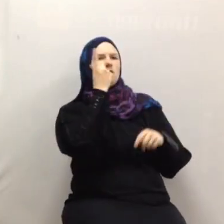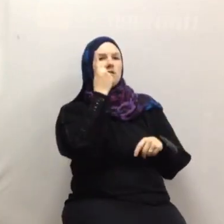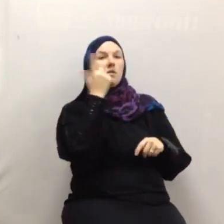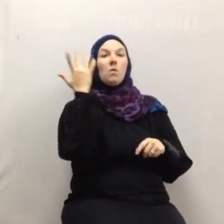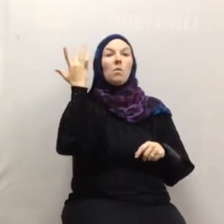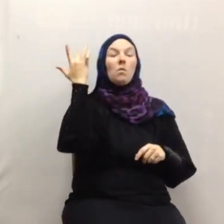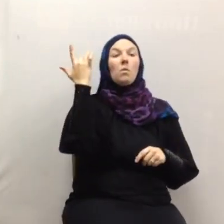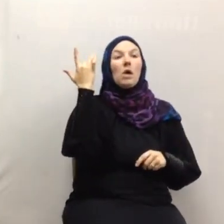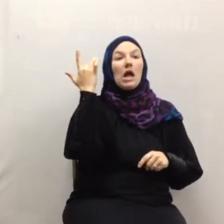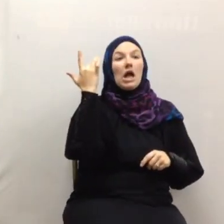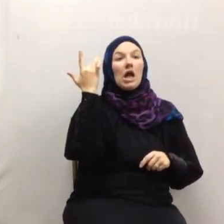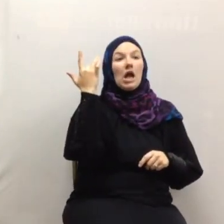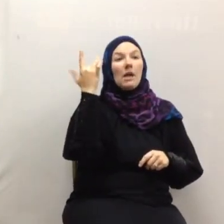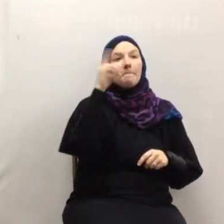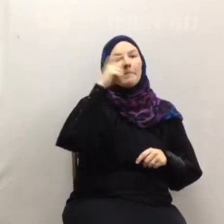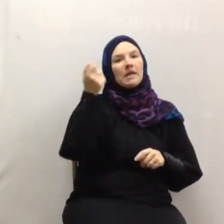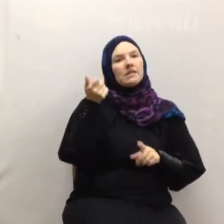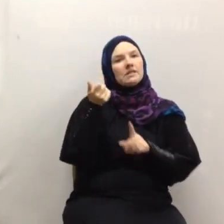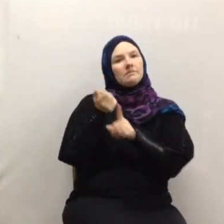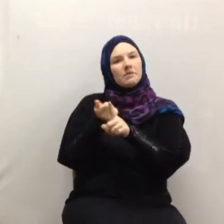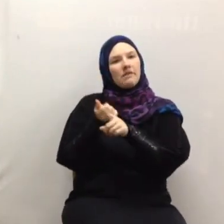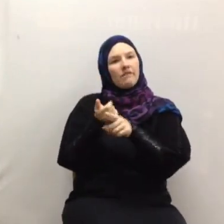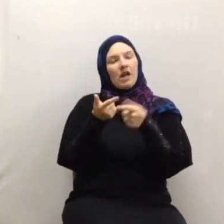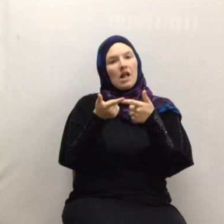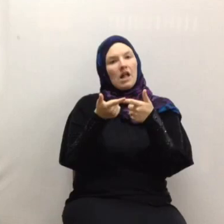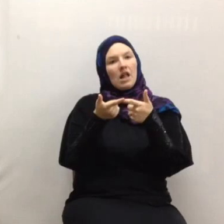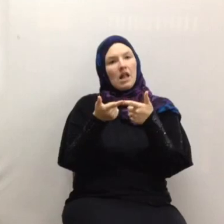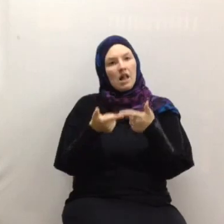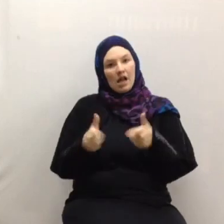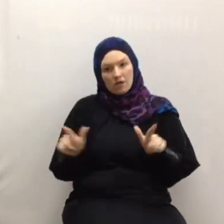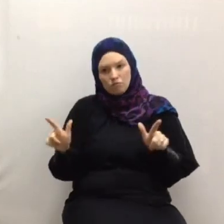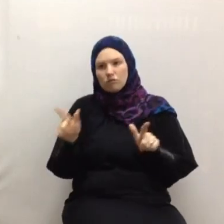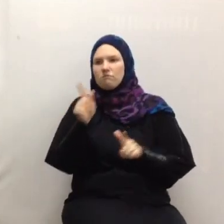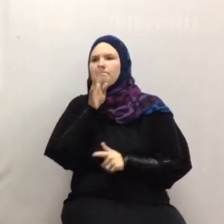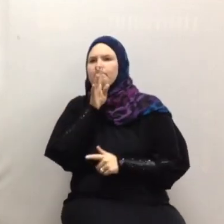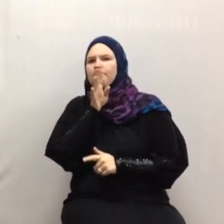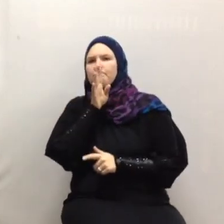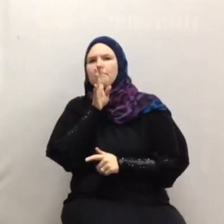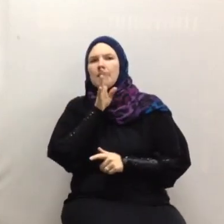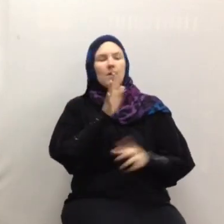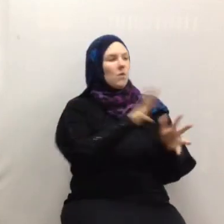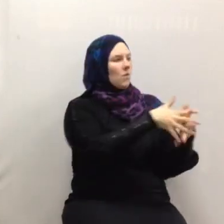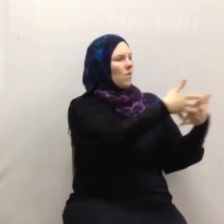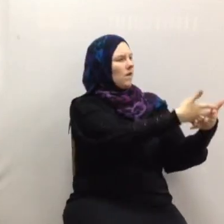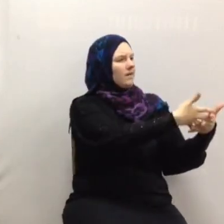divorced the language and the Quran centuries ago.